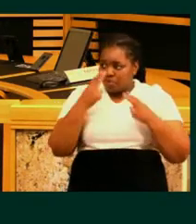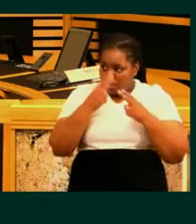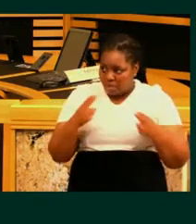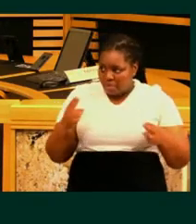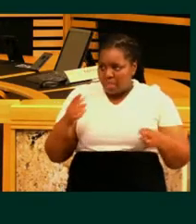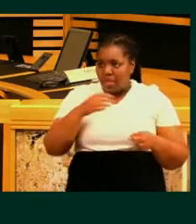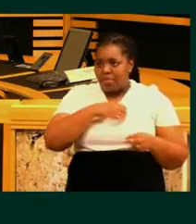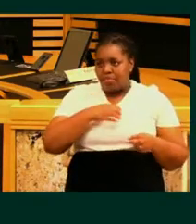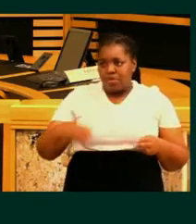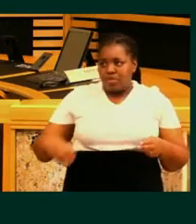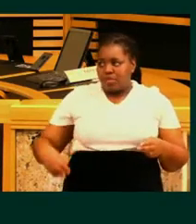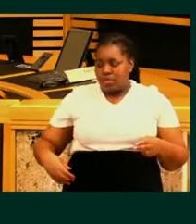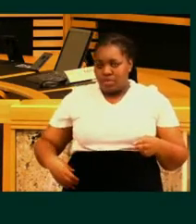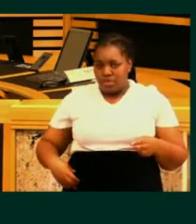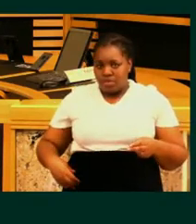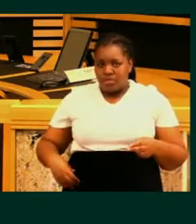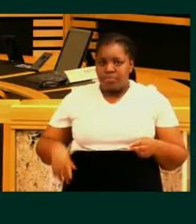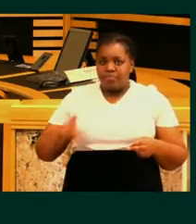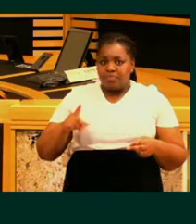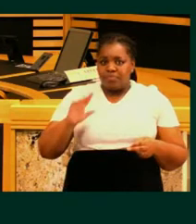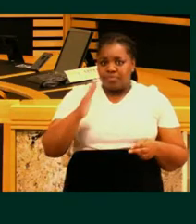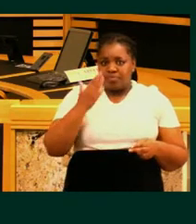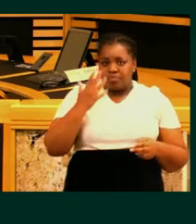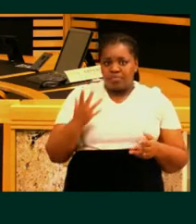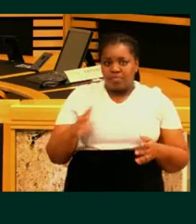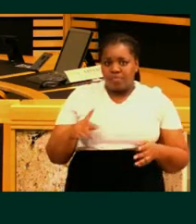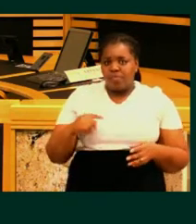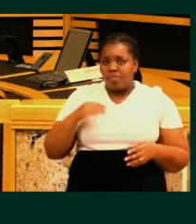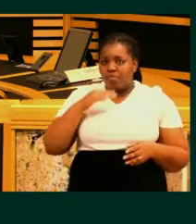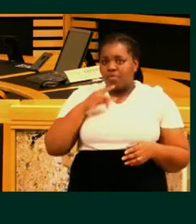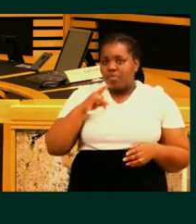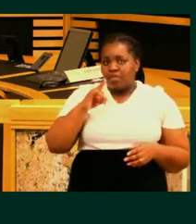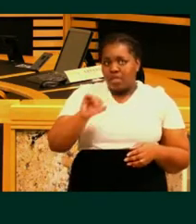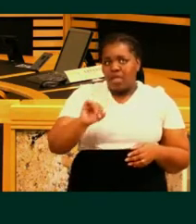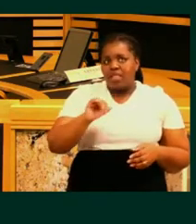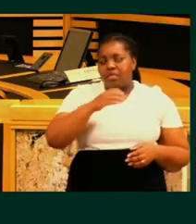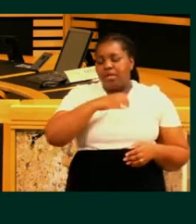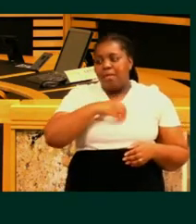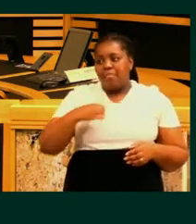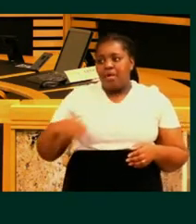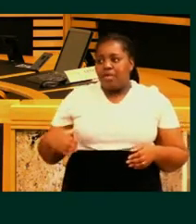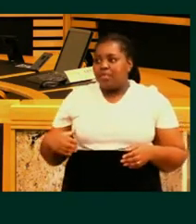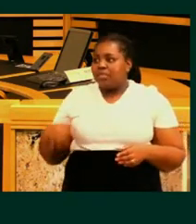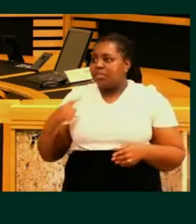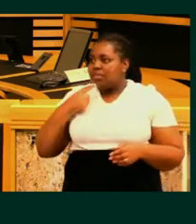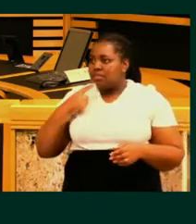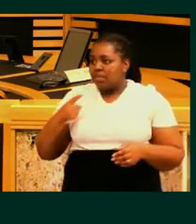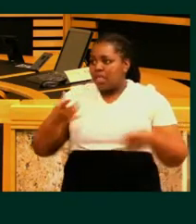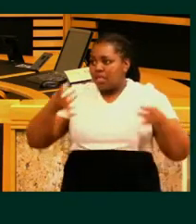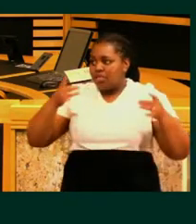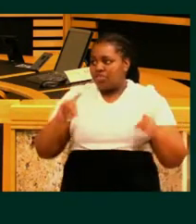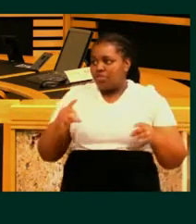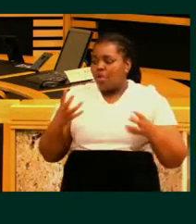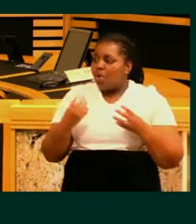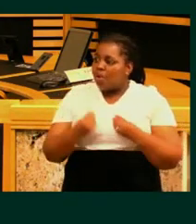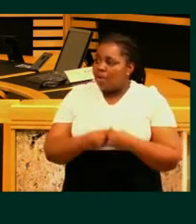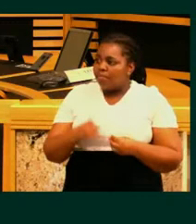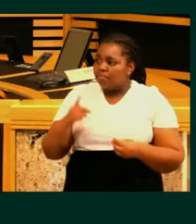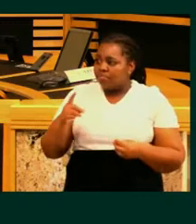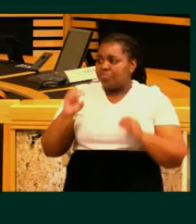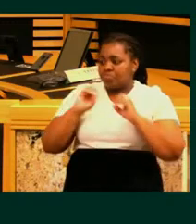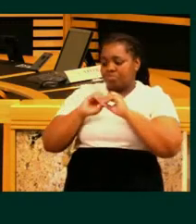rmaa appointed a steering committee in in the the presidency co-chaired by government and Civil Society